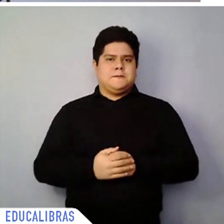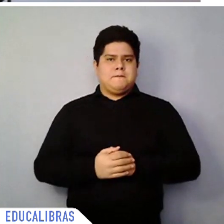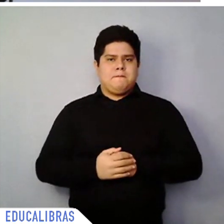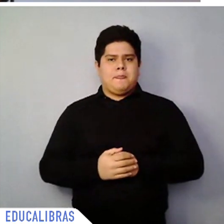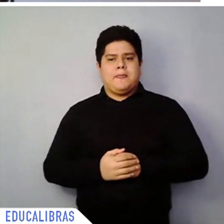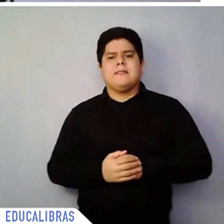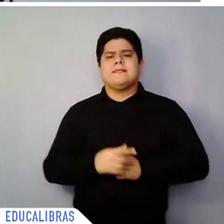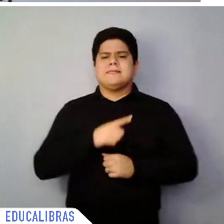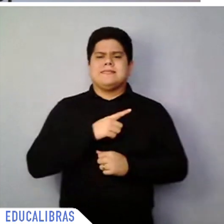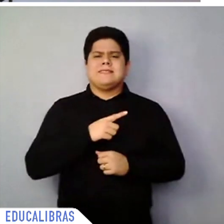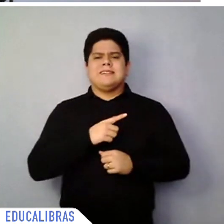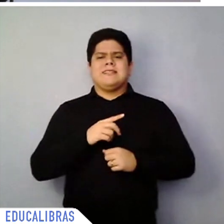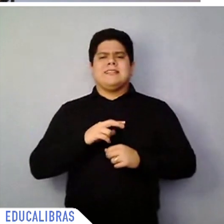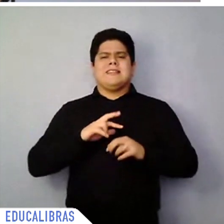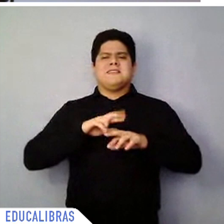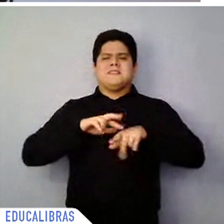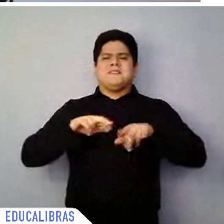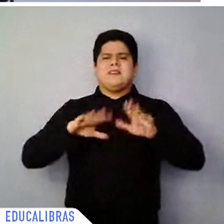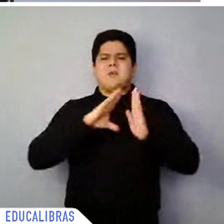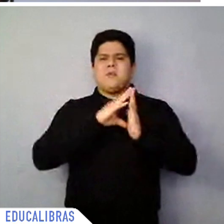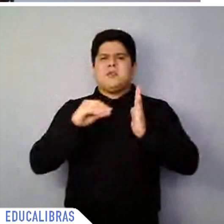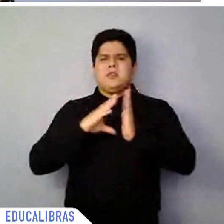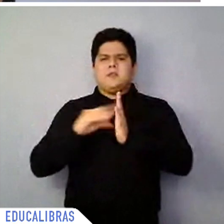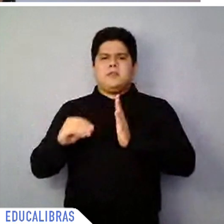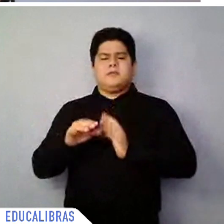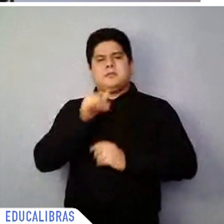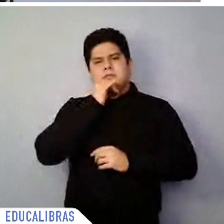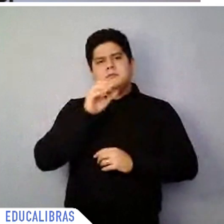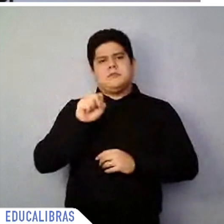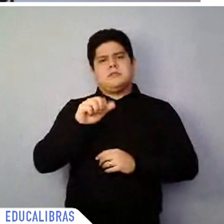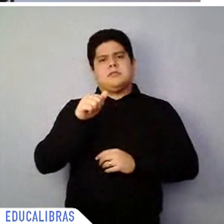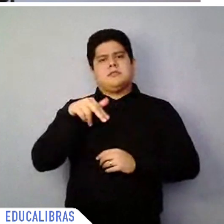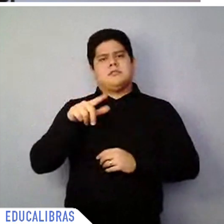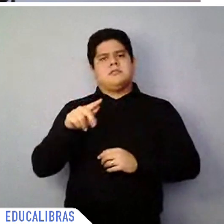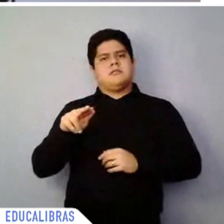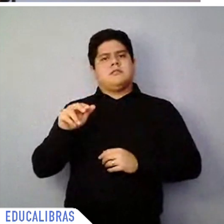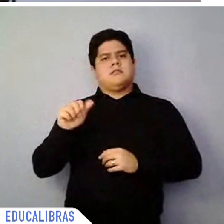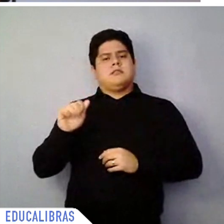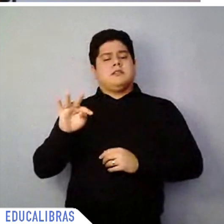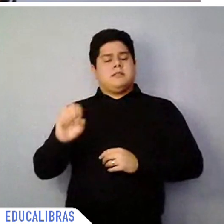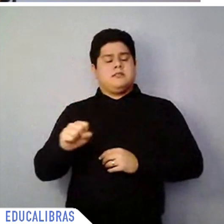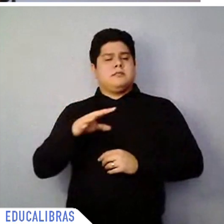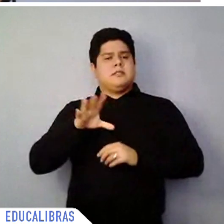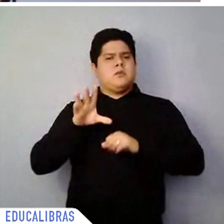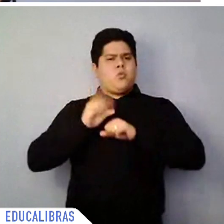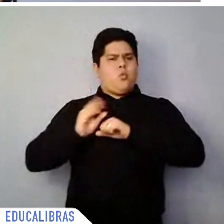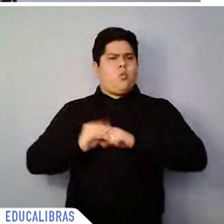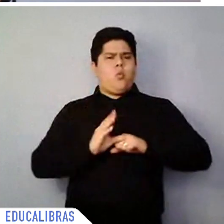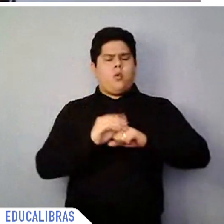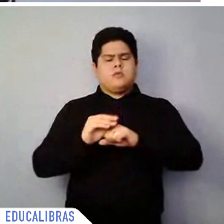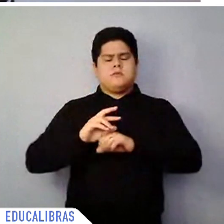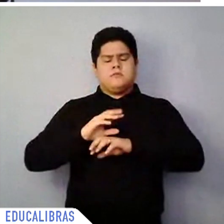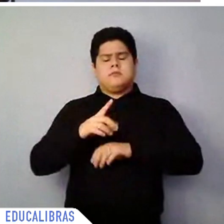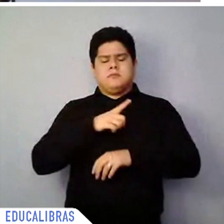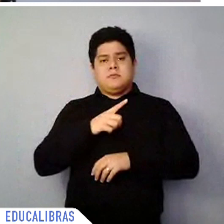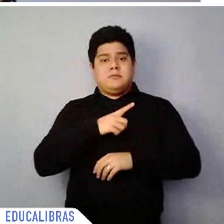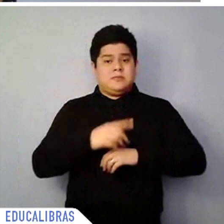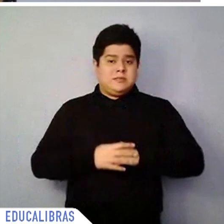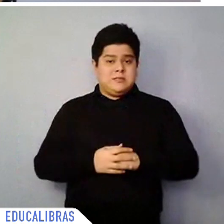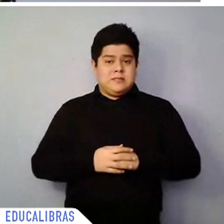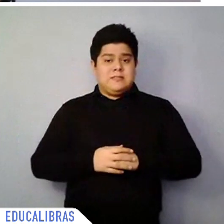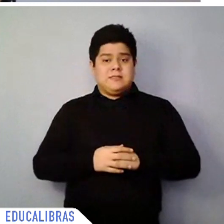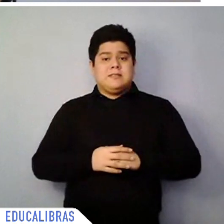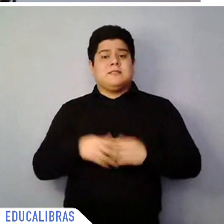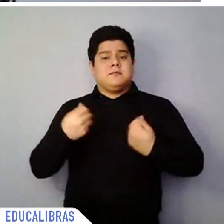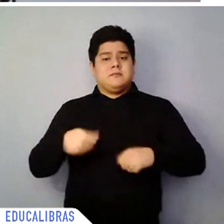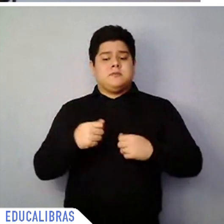to financing the health sector in Brazil. So there are some models that we could follow. The Gates Foundation does that very